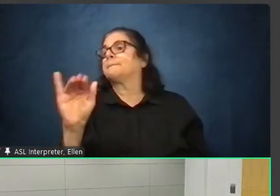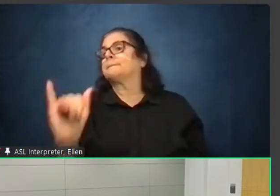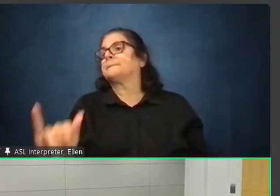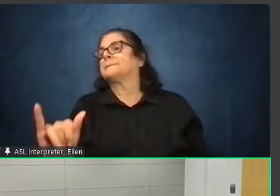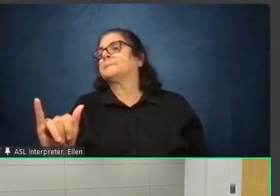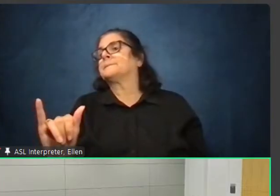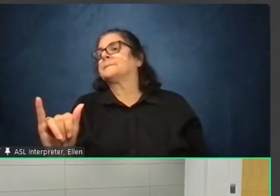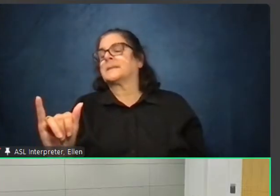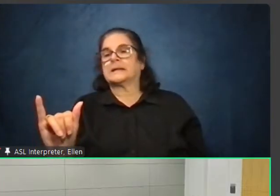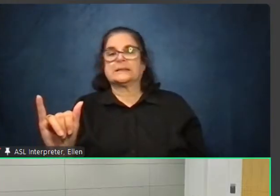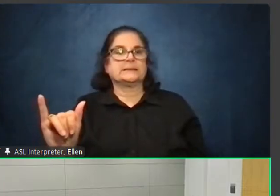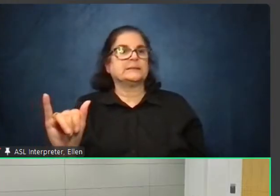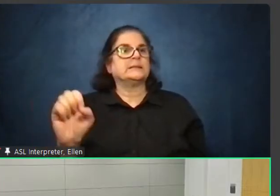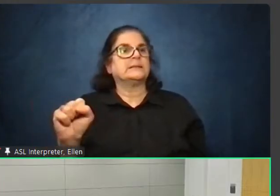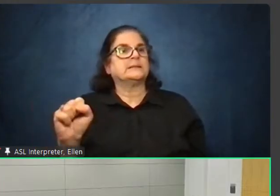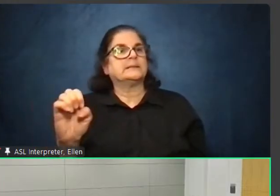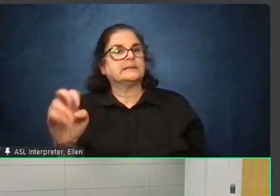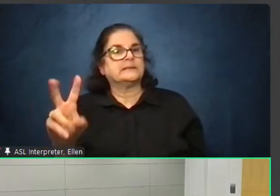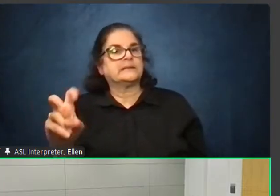Planning.